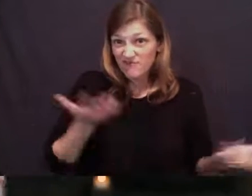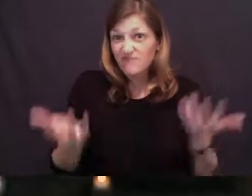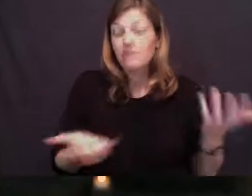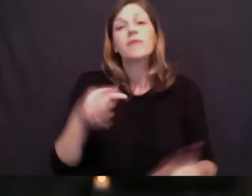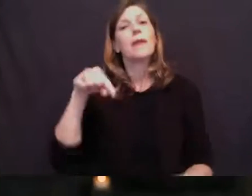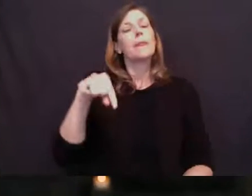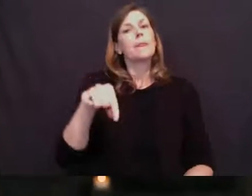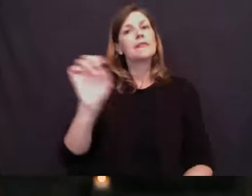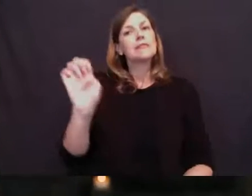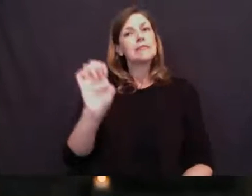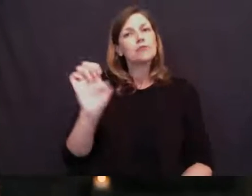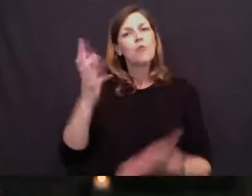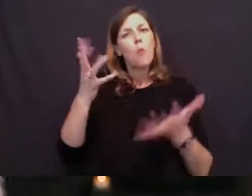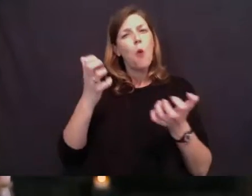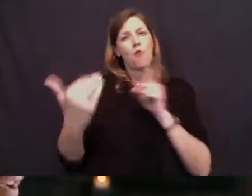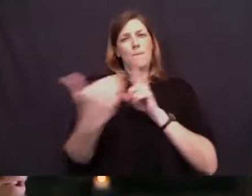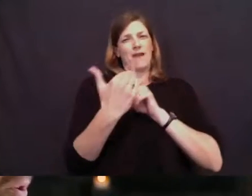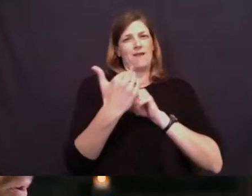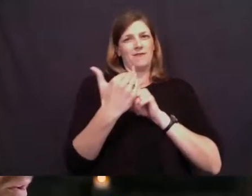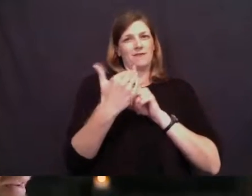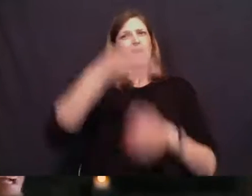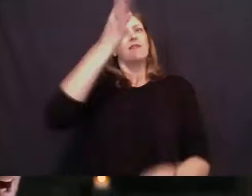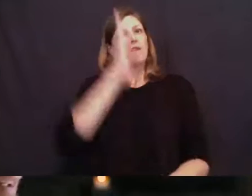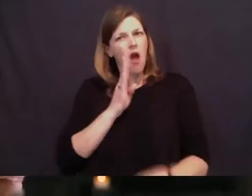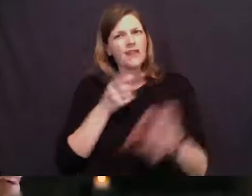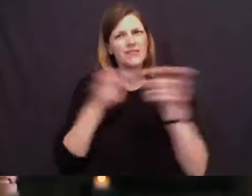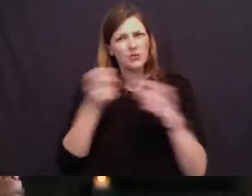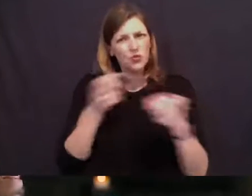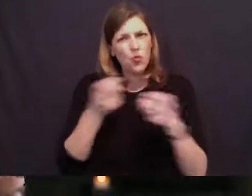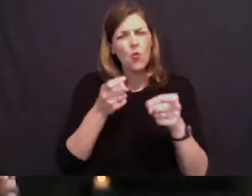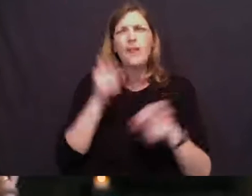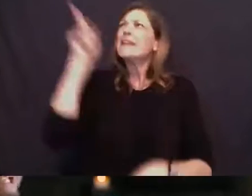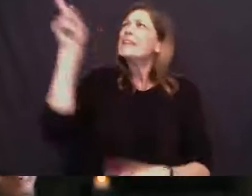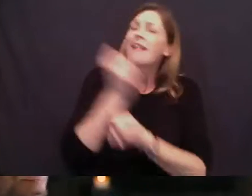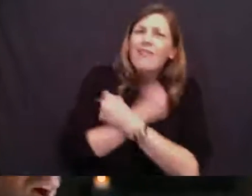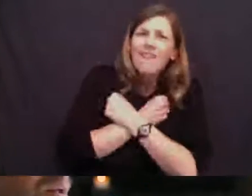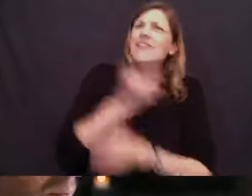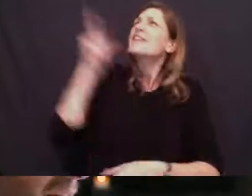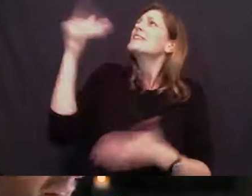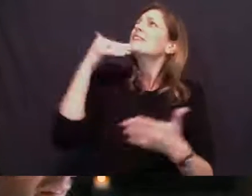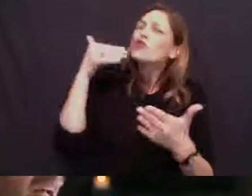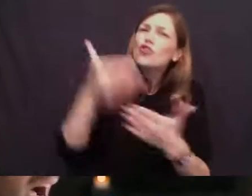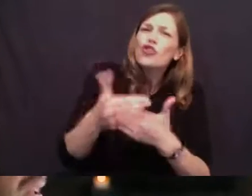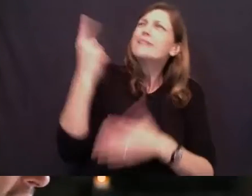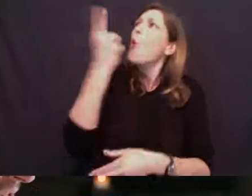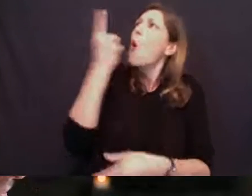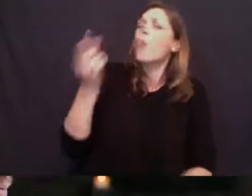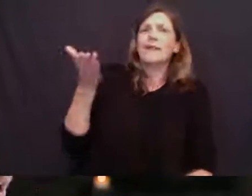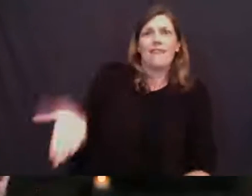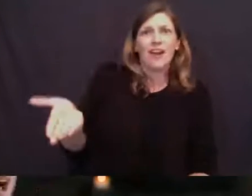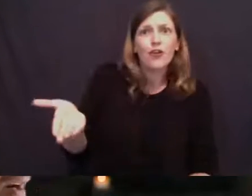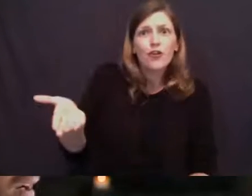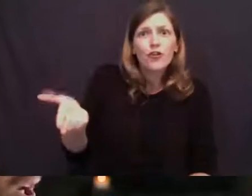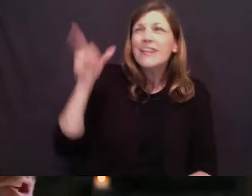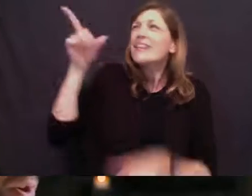I want to remind us that God is in control, that God is loving, He is good, and He is ever present, and He's doing something